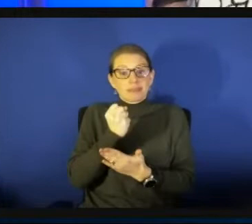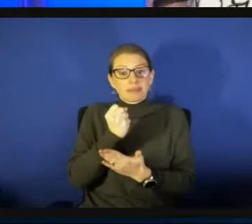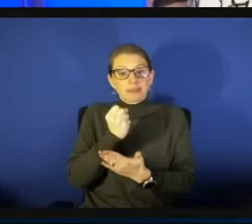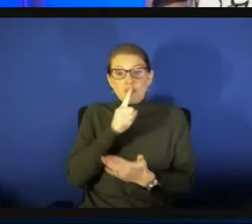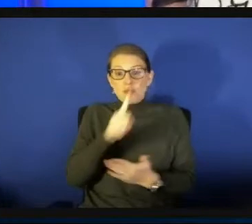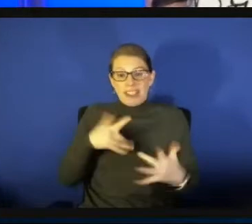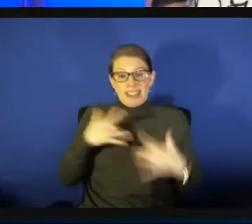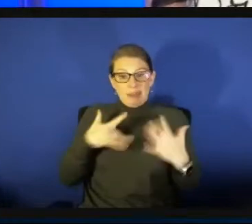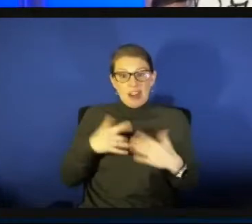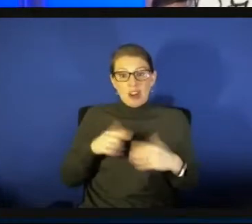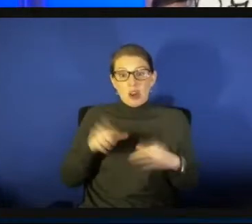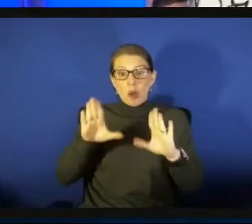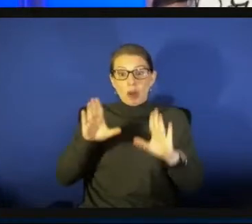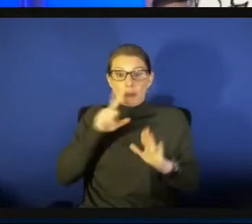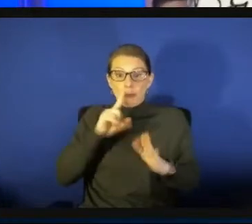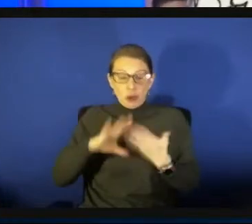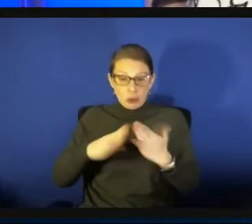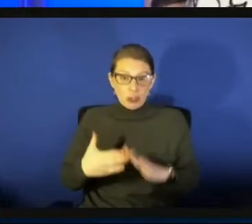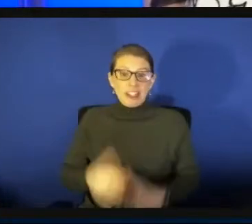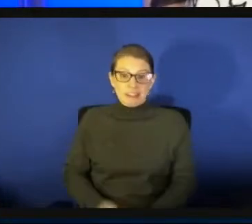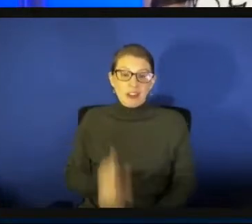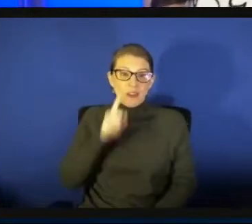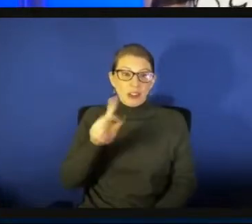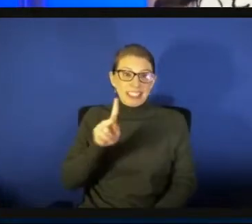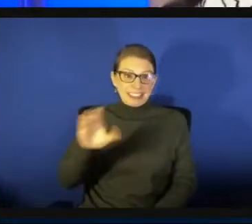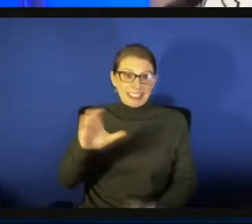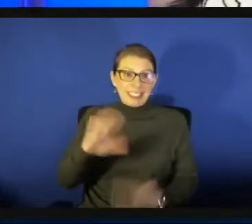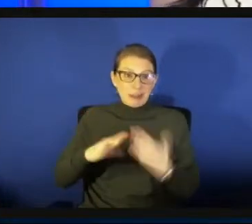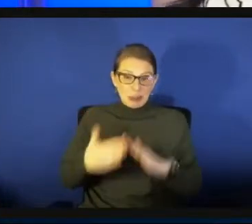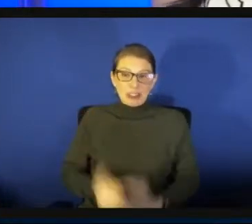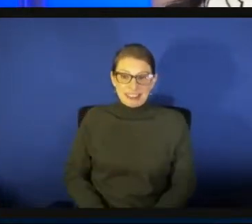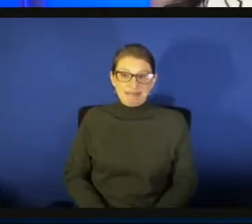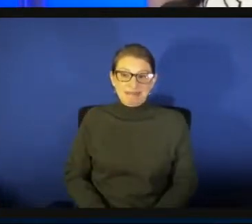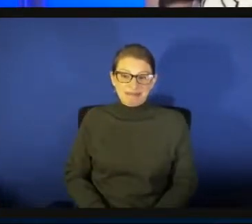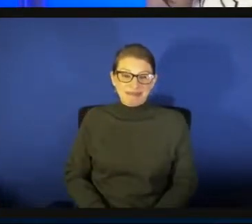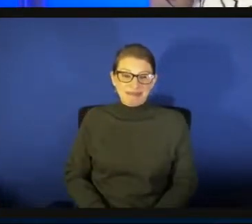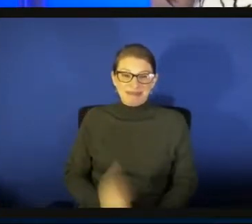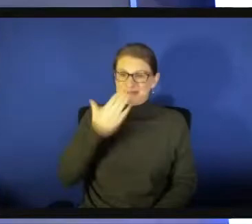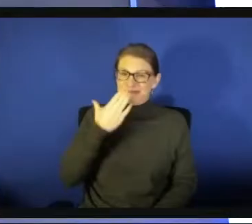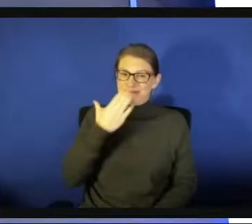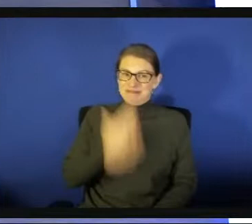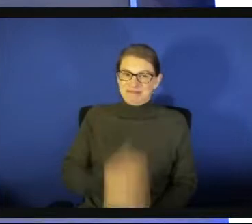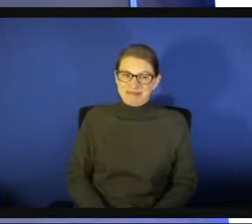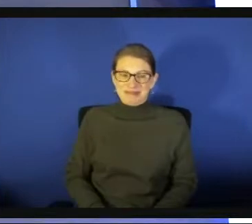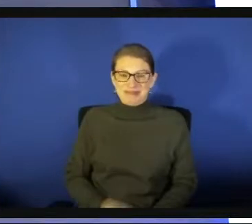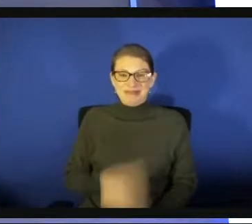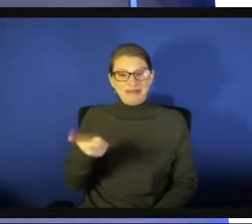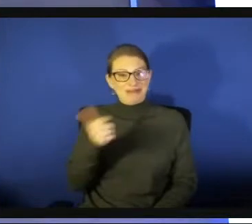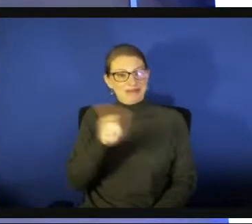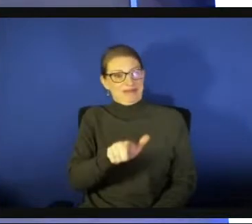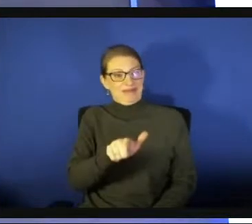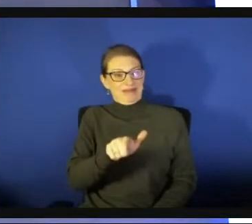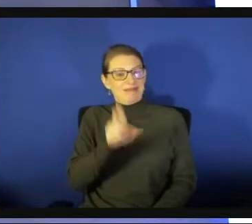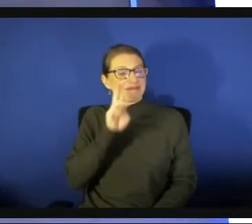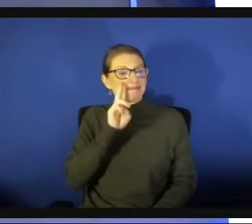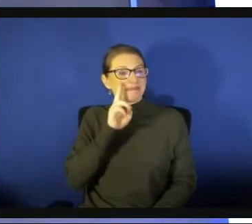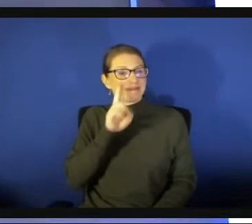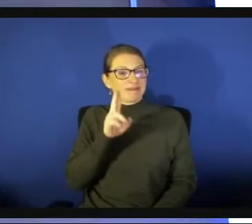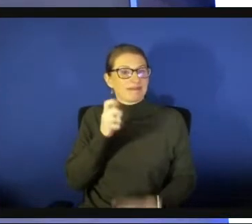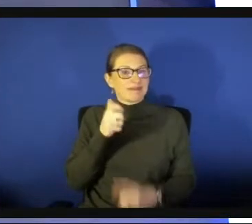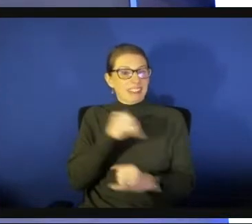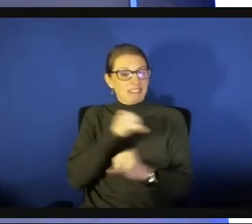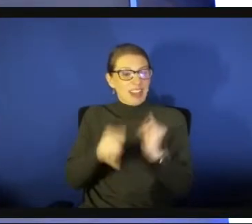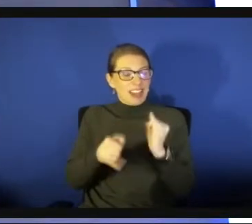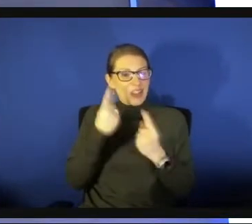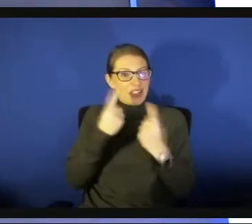It's wonderful for the community, for the Kansas City community. Thanks, Karen. Yeah. Thanks, Roma. Dr. Hawkinson, what's on your mind today? You know, this is just